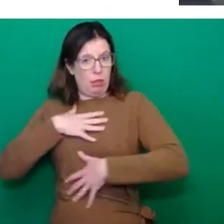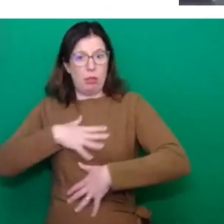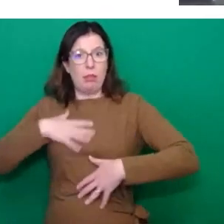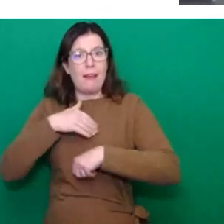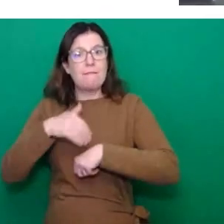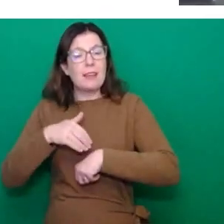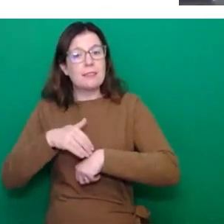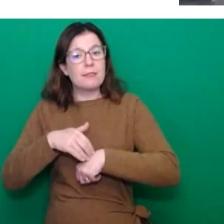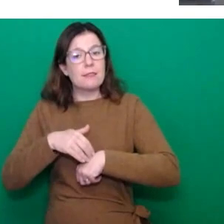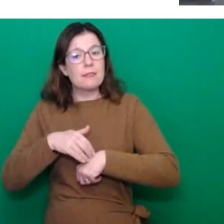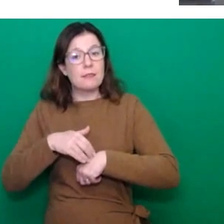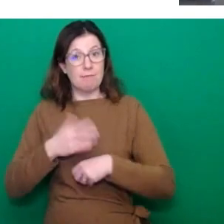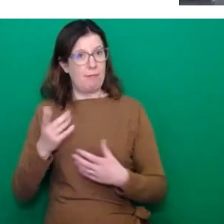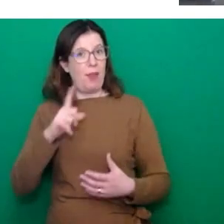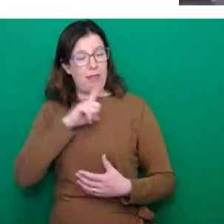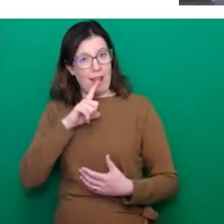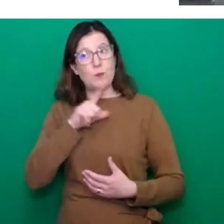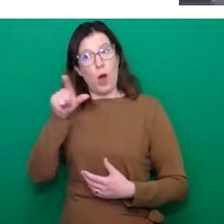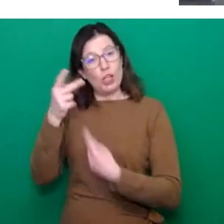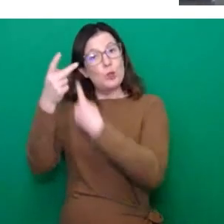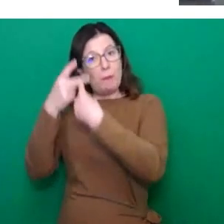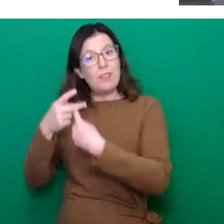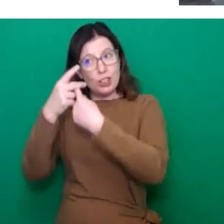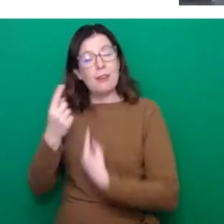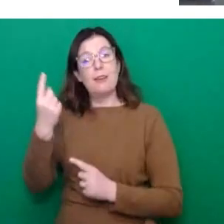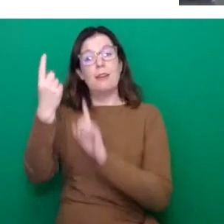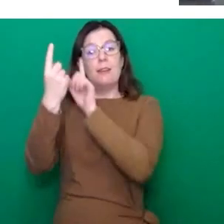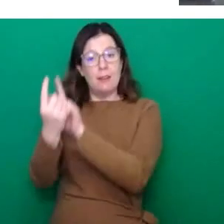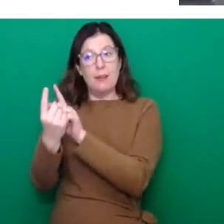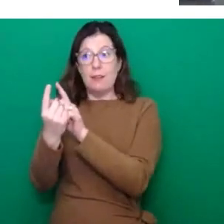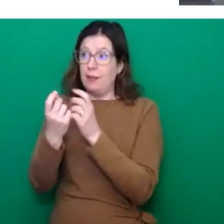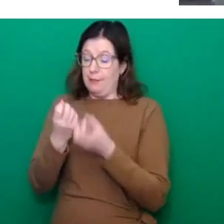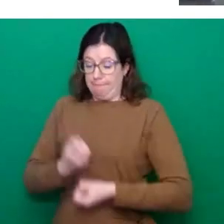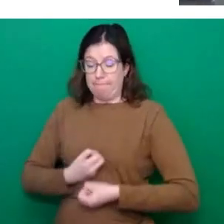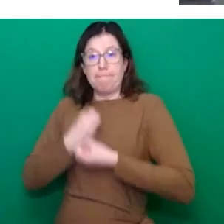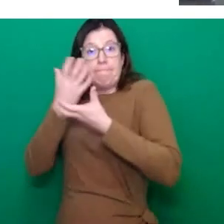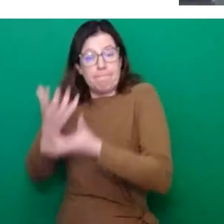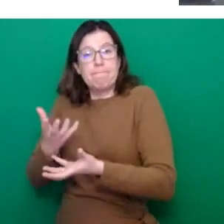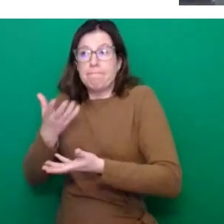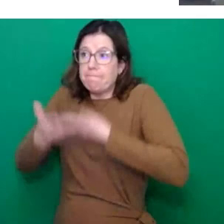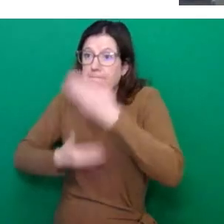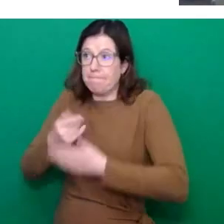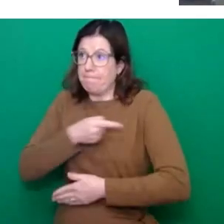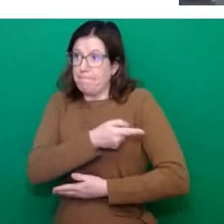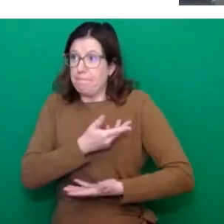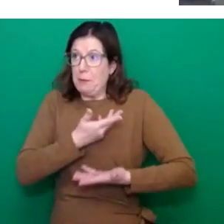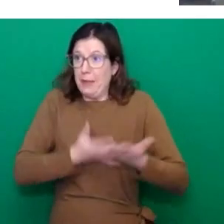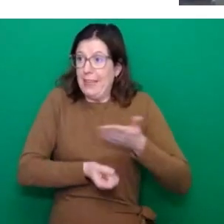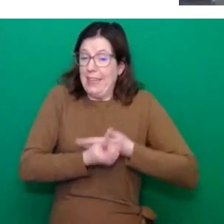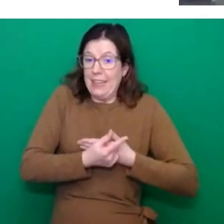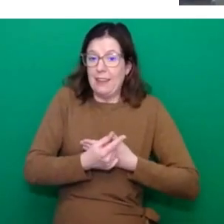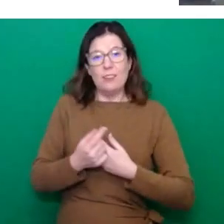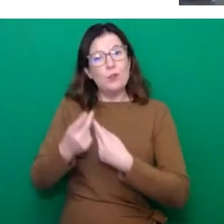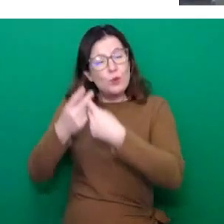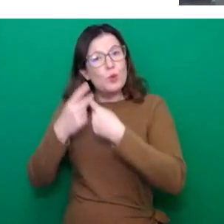With that space for supervision, you have that kind of place where you can talk about that, you can offload, you can go to